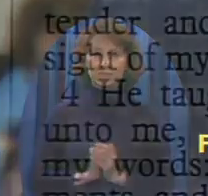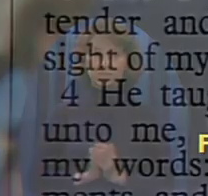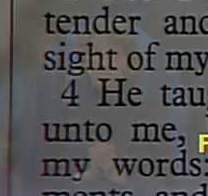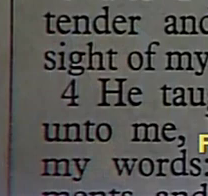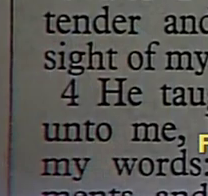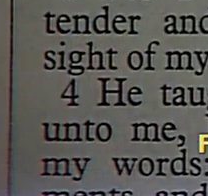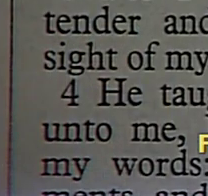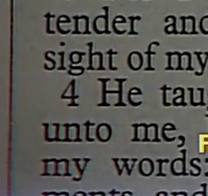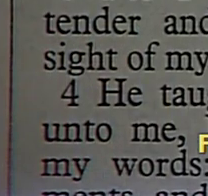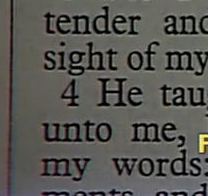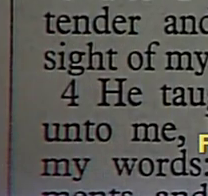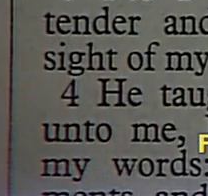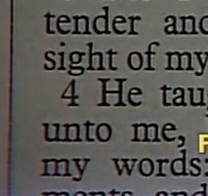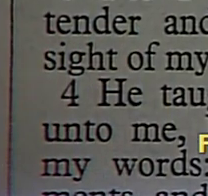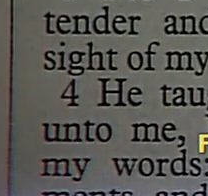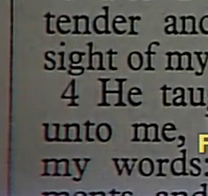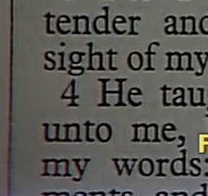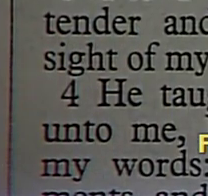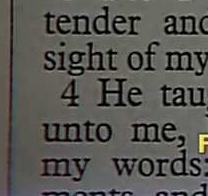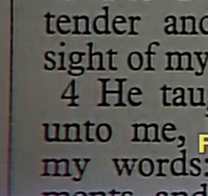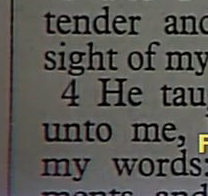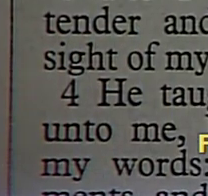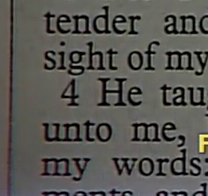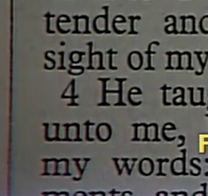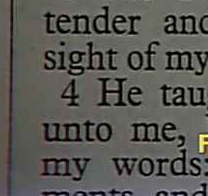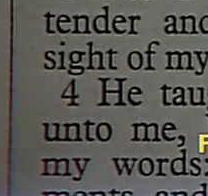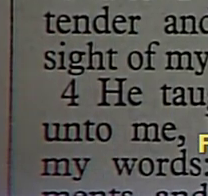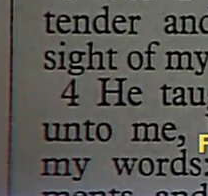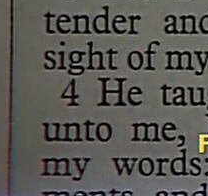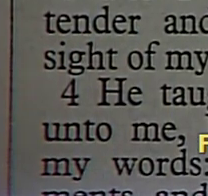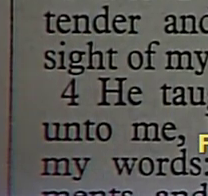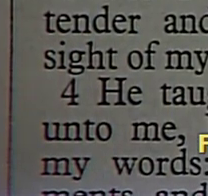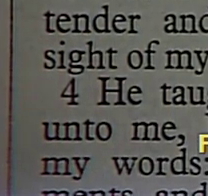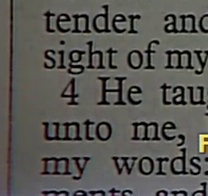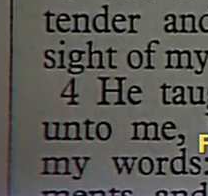page 976 in your Faith Partner Study Bible.